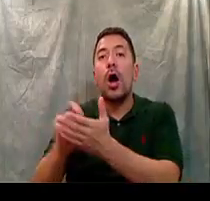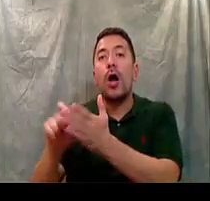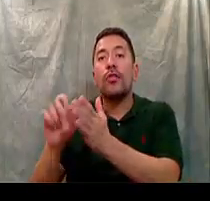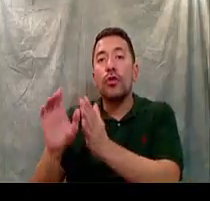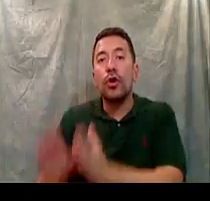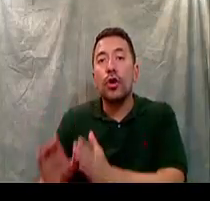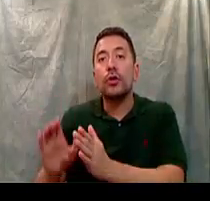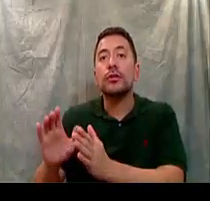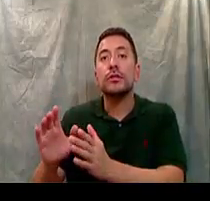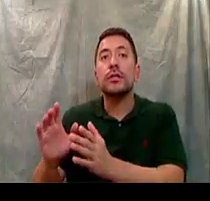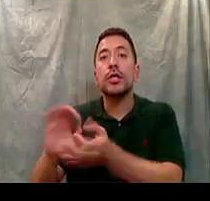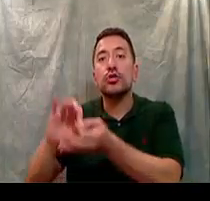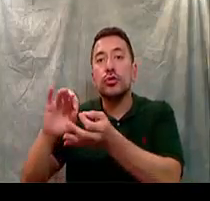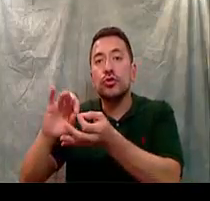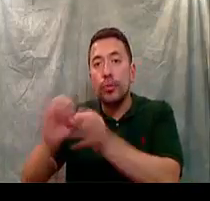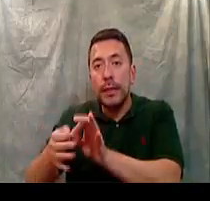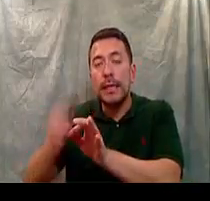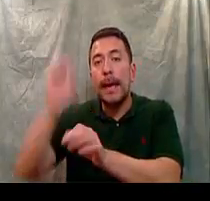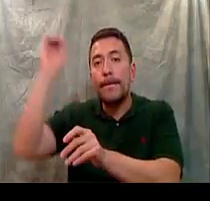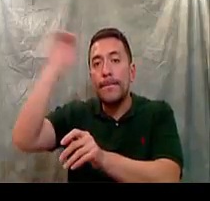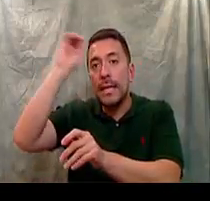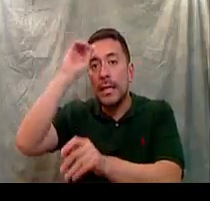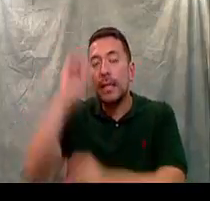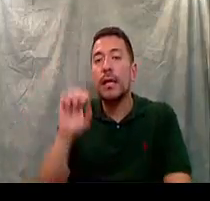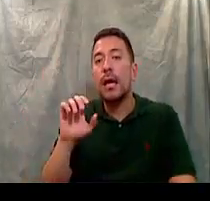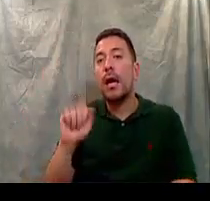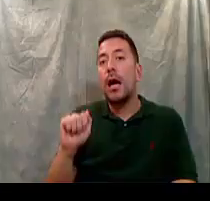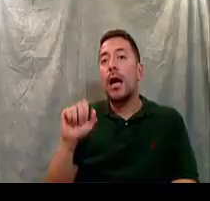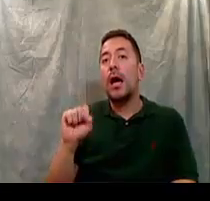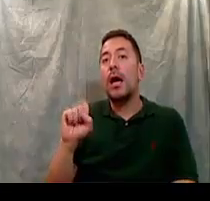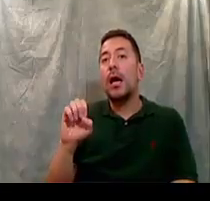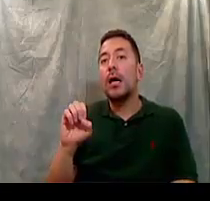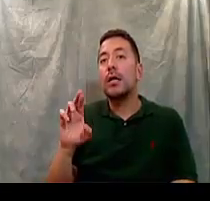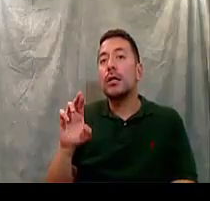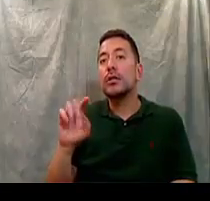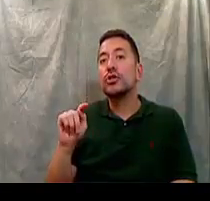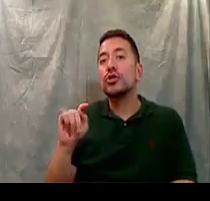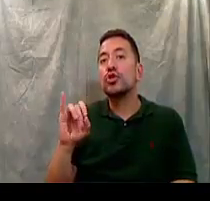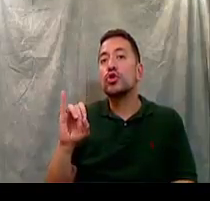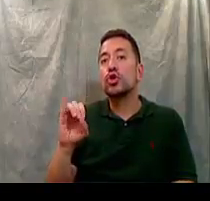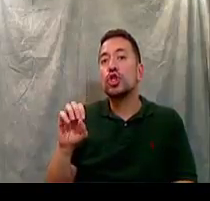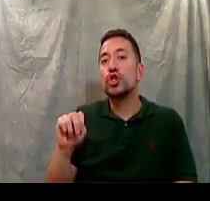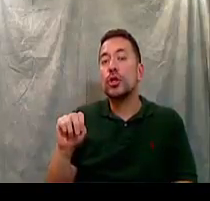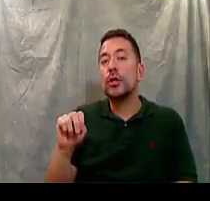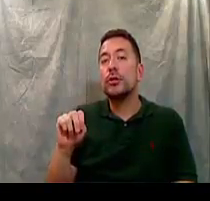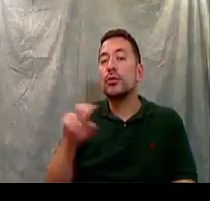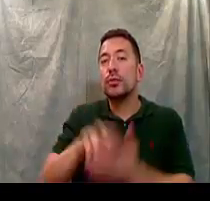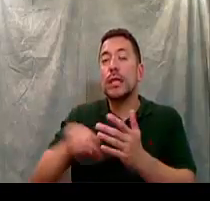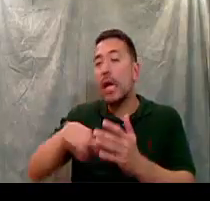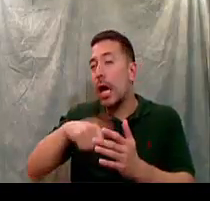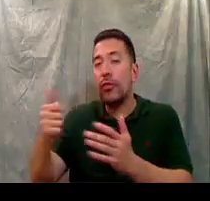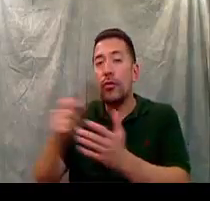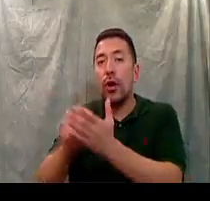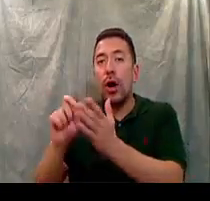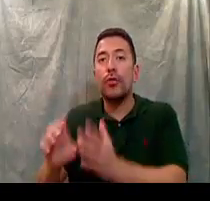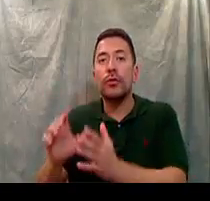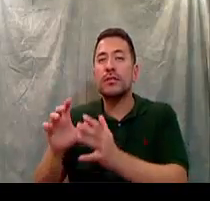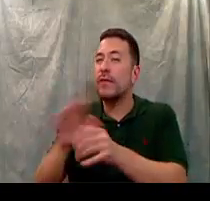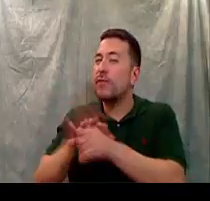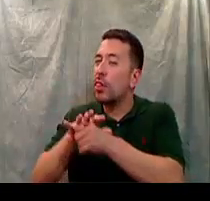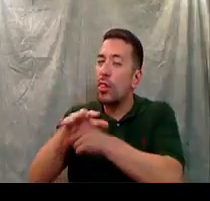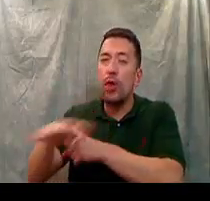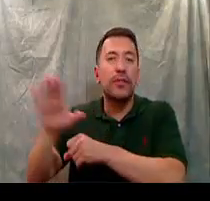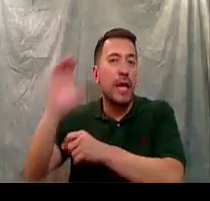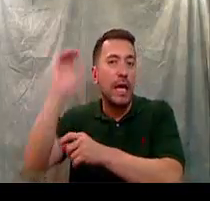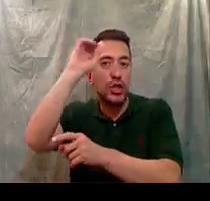what we call their assertion. So you're reading articles out there by other authors, and they are loaded with those authors' assertions. Okay,